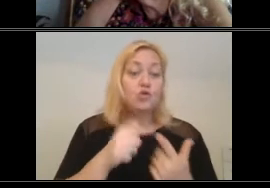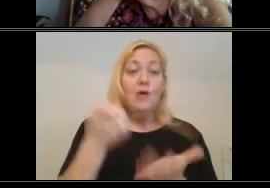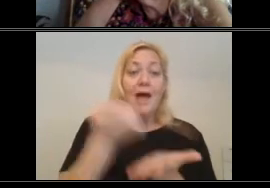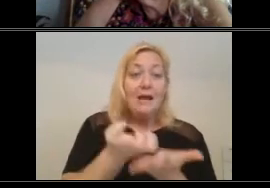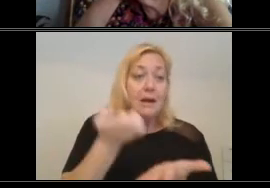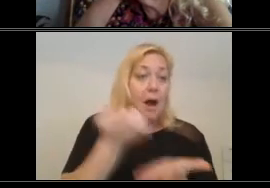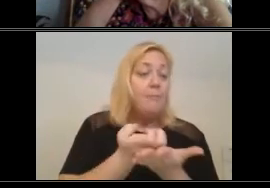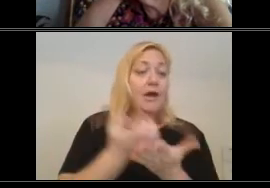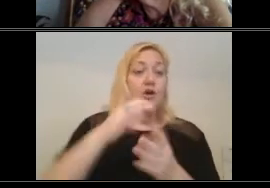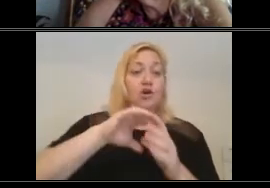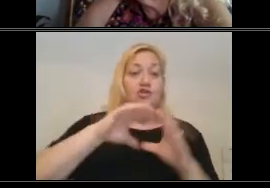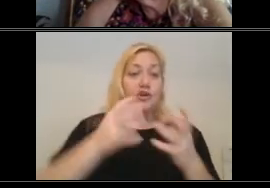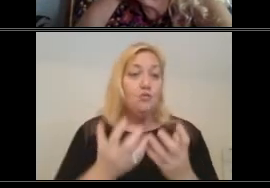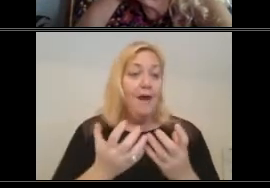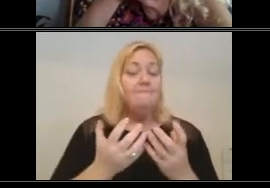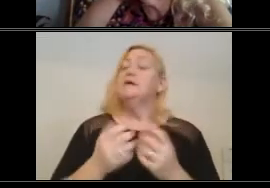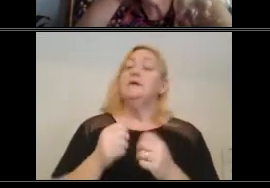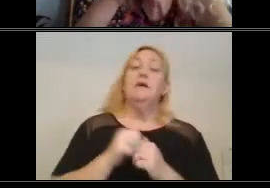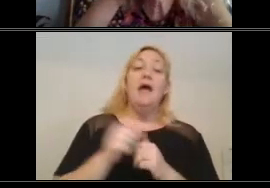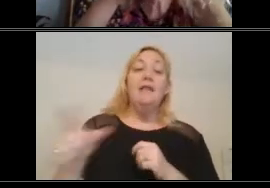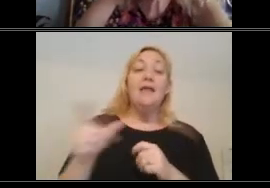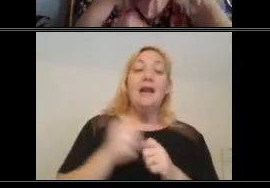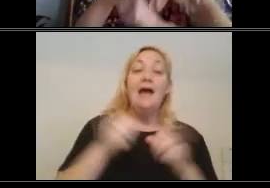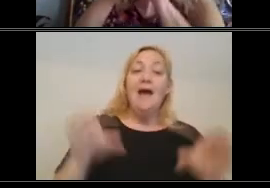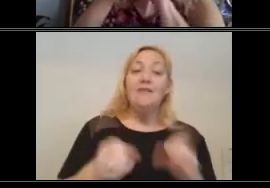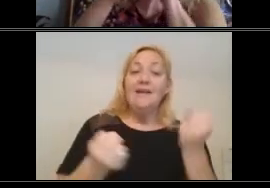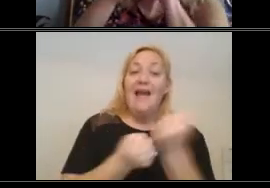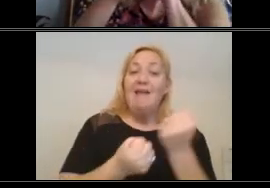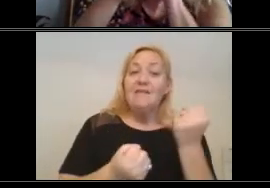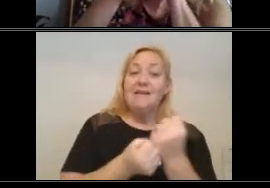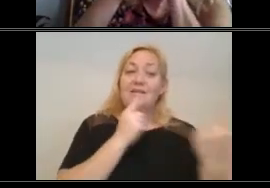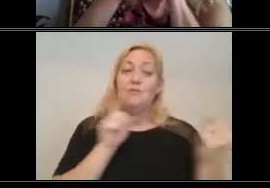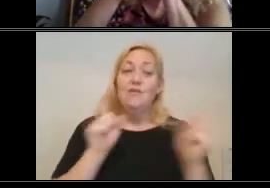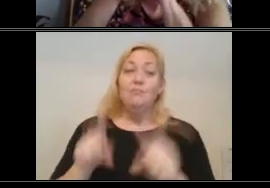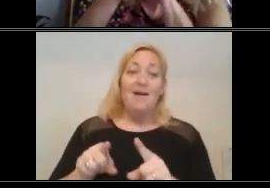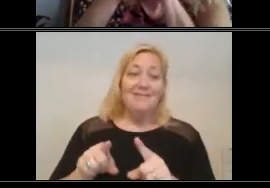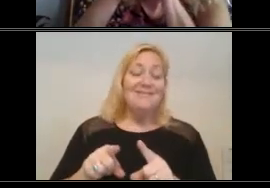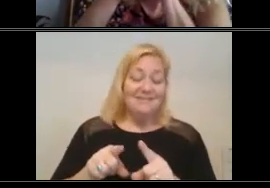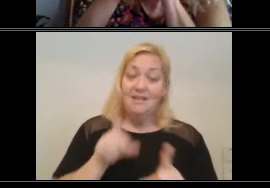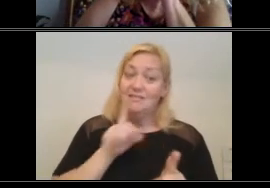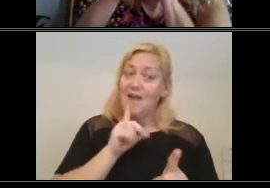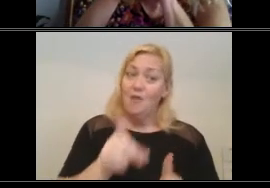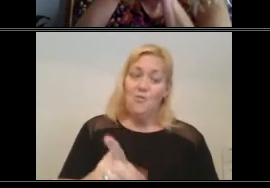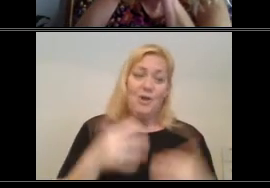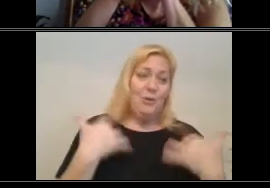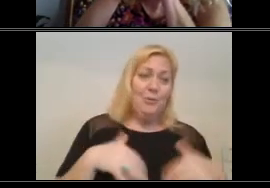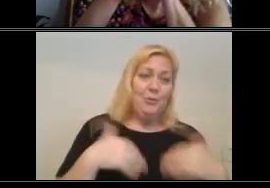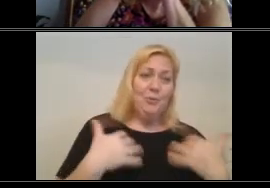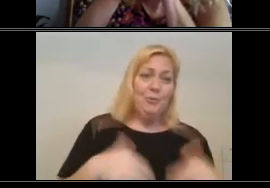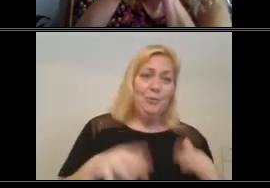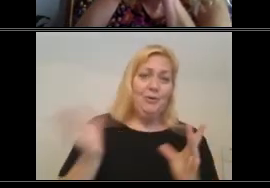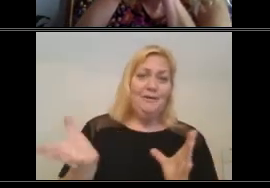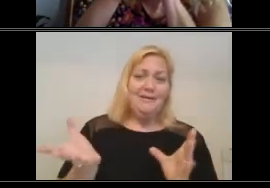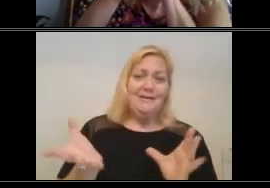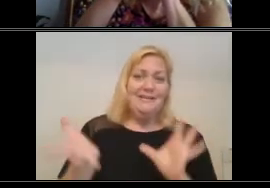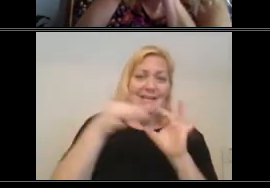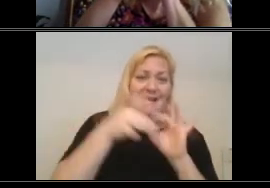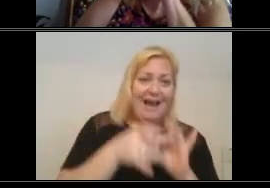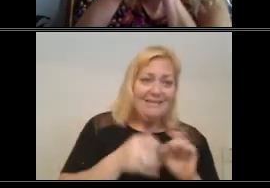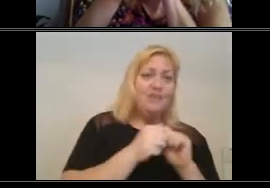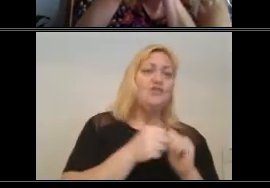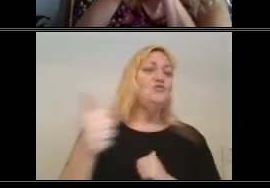geographic, and that it executes action and advocacy in response. And that really, I think, ties in tightly to